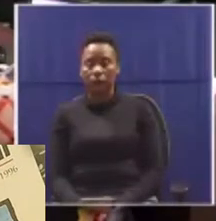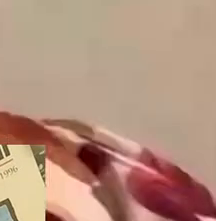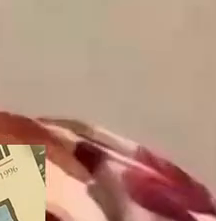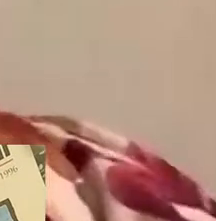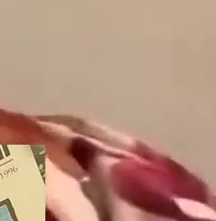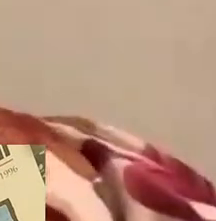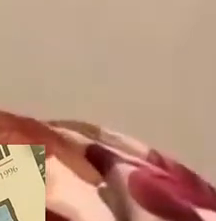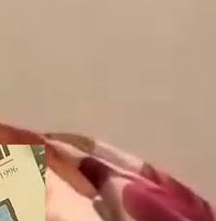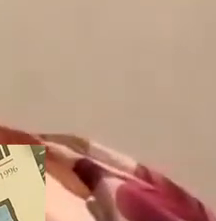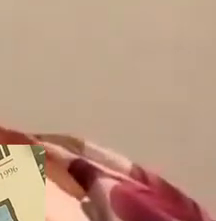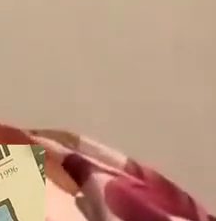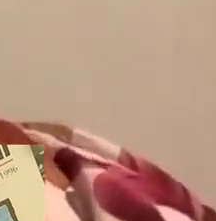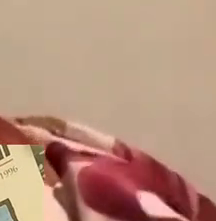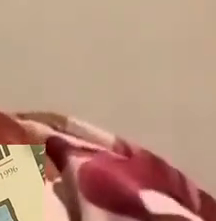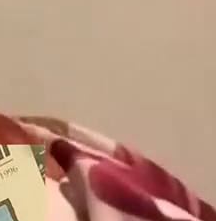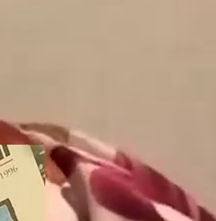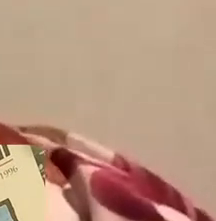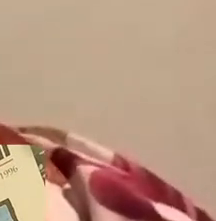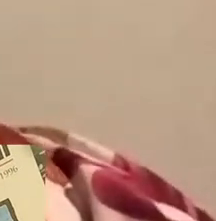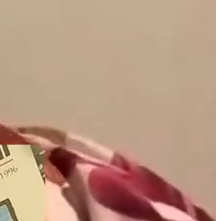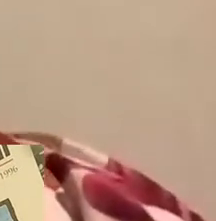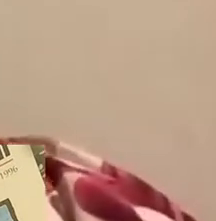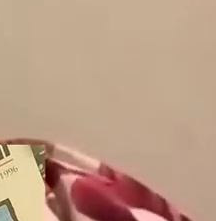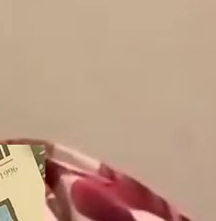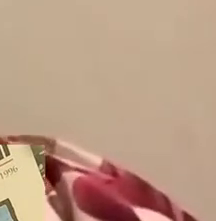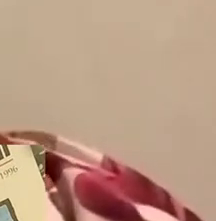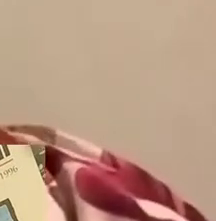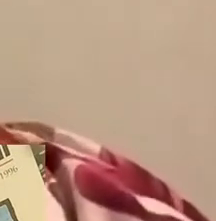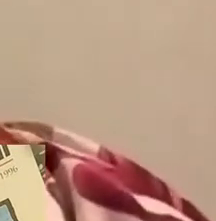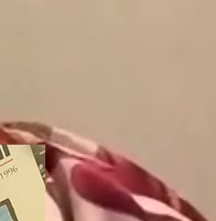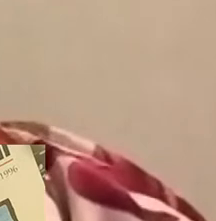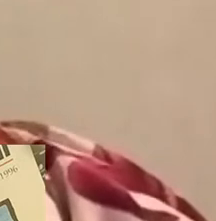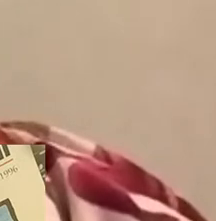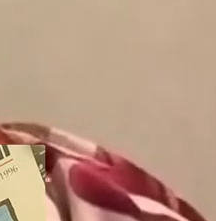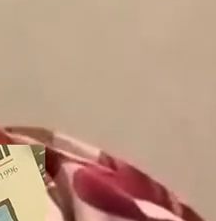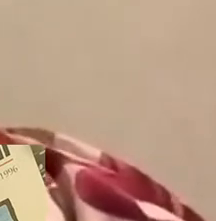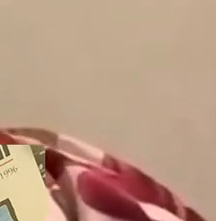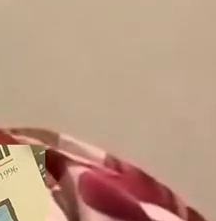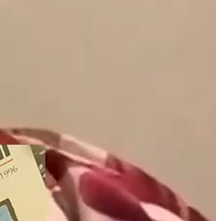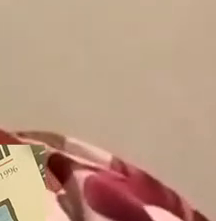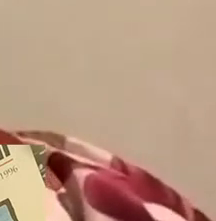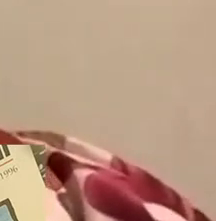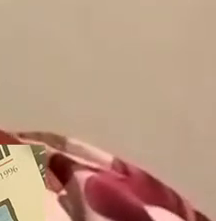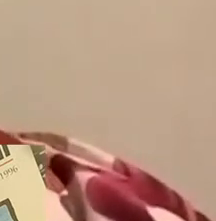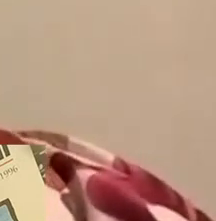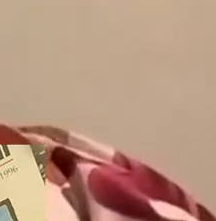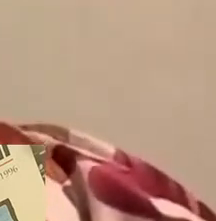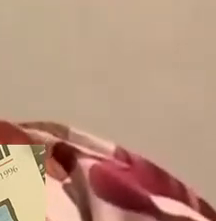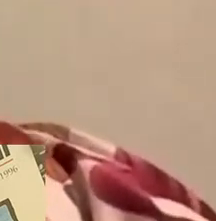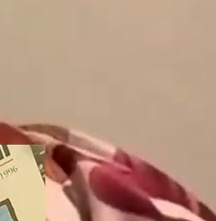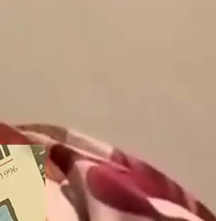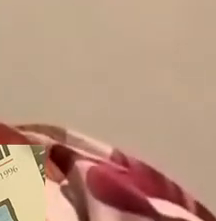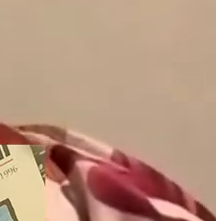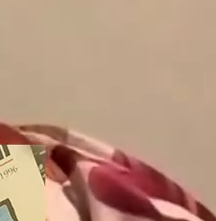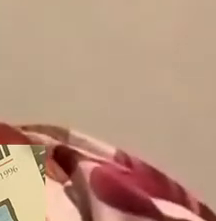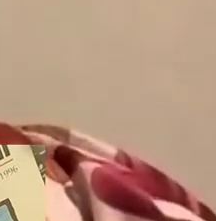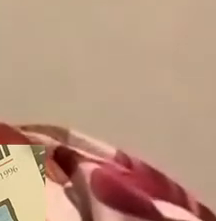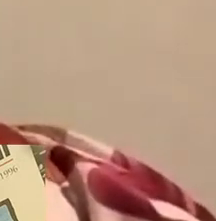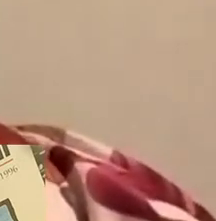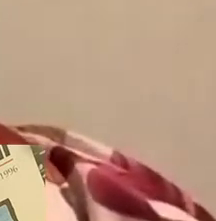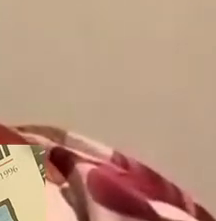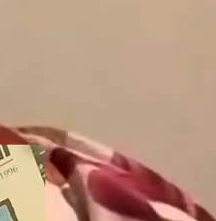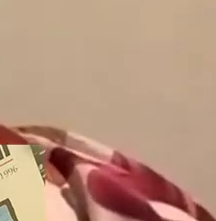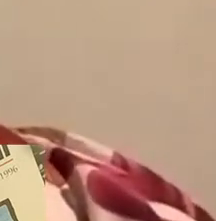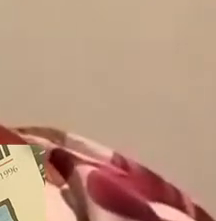thank you house chair Deputy president the chief members of the House the African National